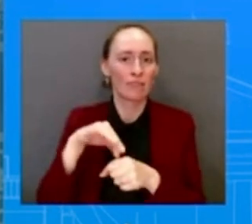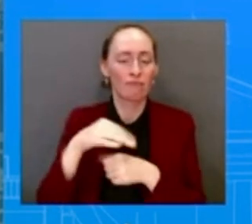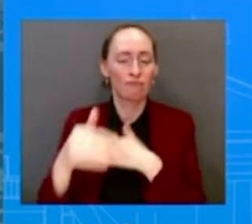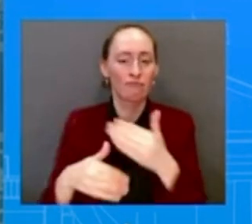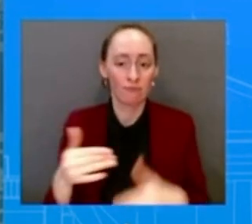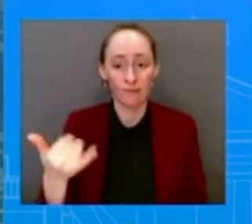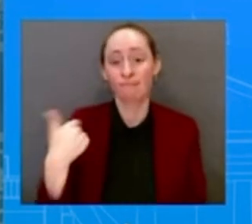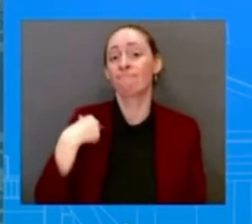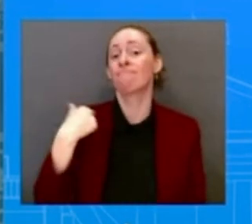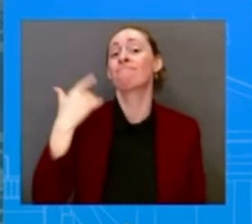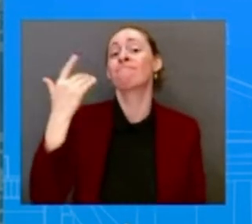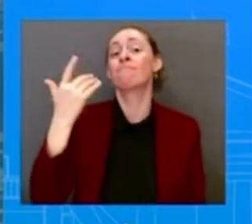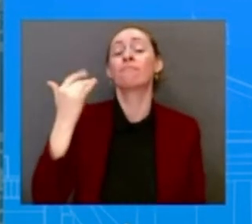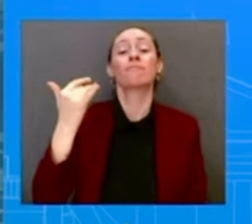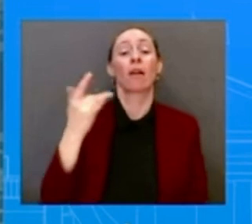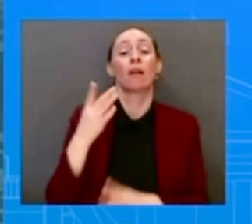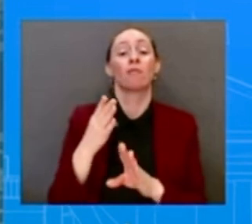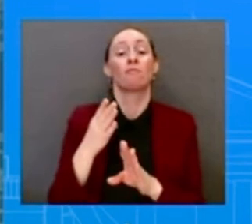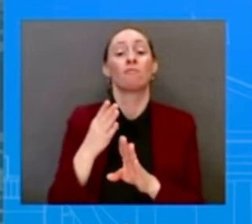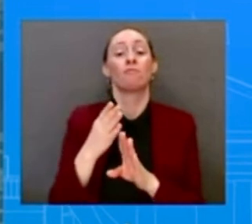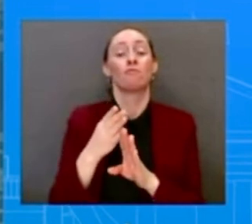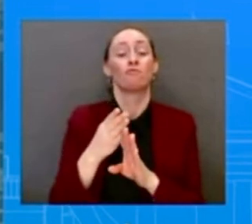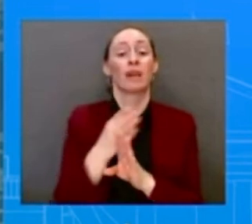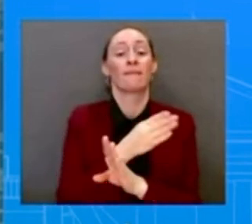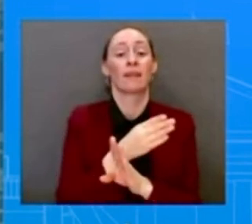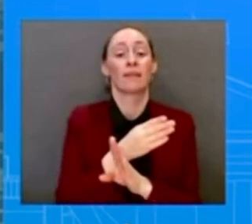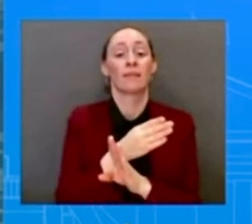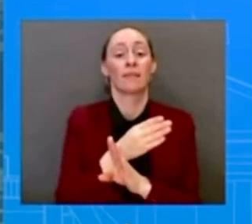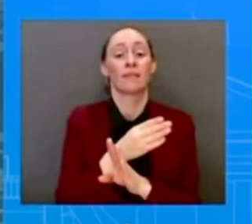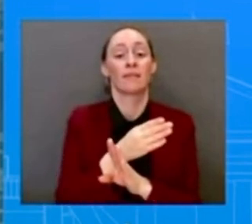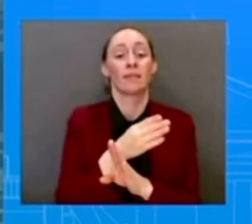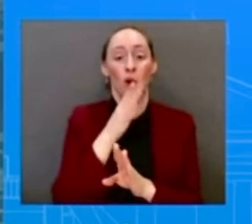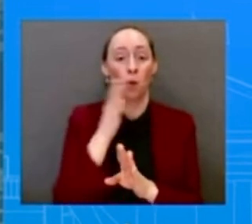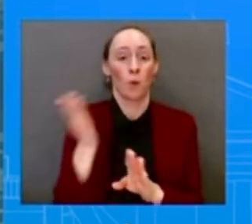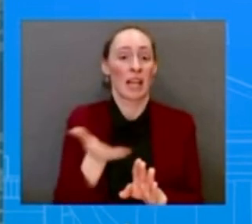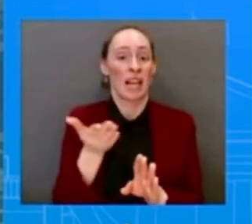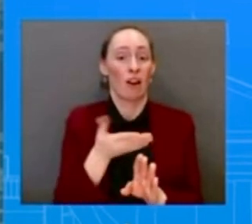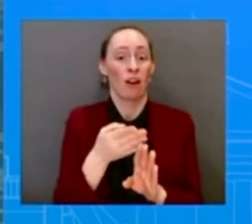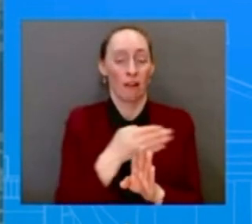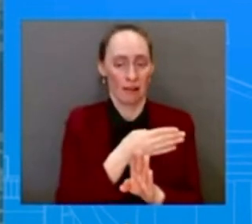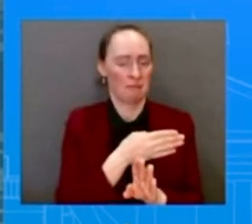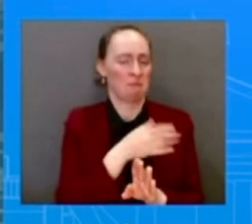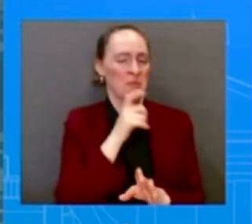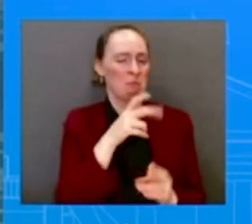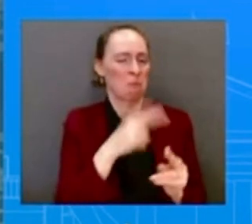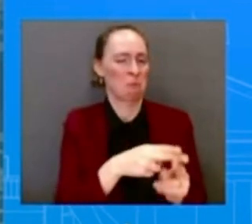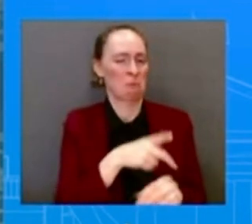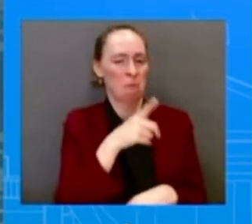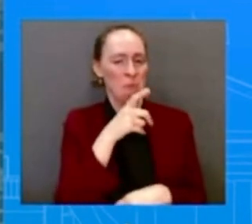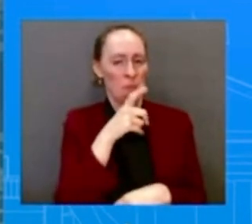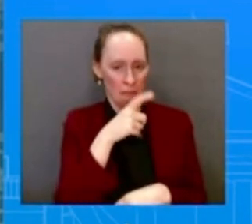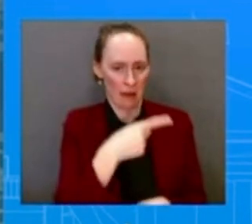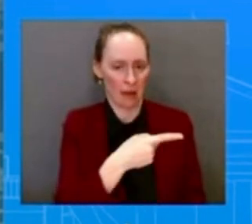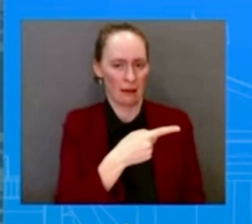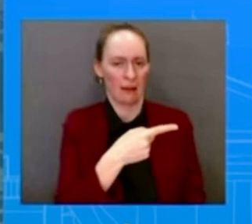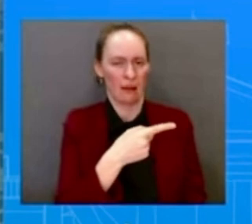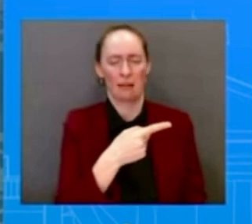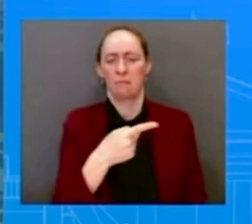but as you know who this person is, he got angry and yelled and said, quote, "Biden has a team of